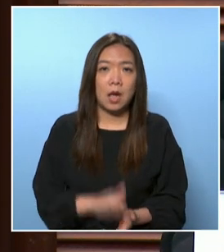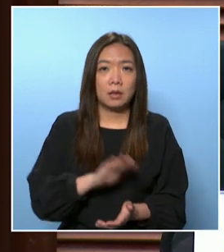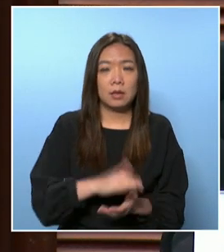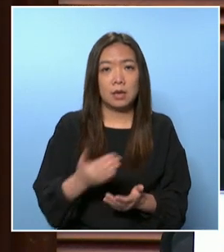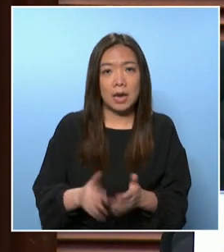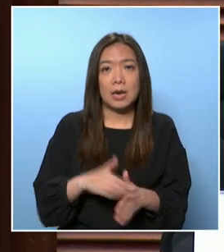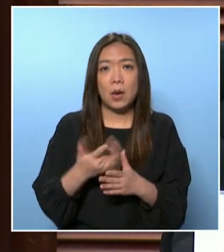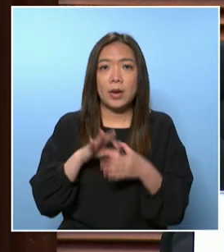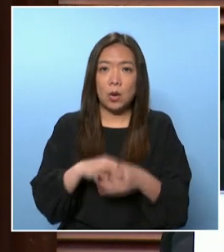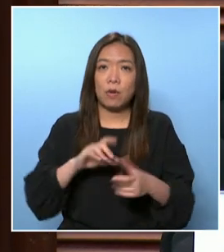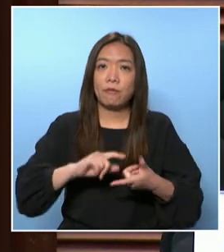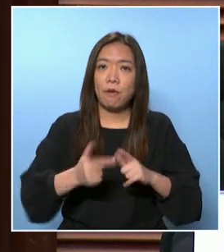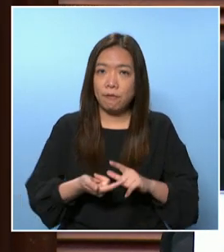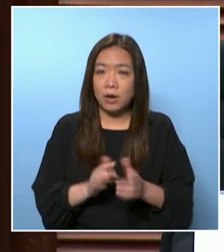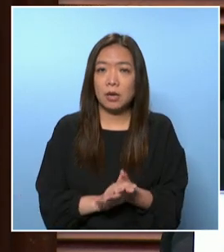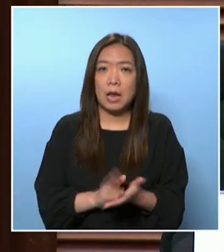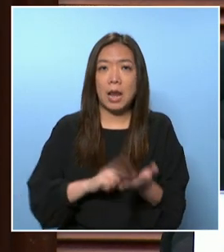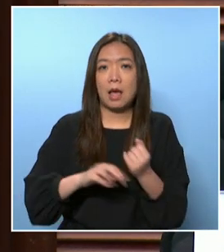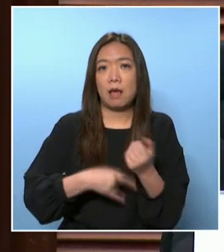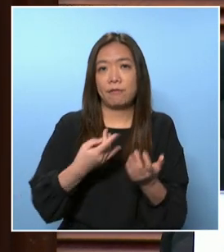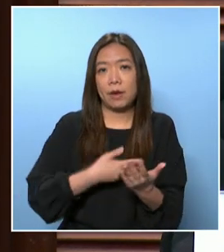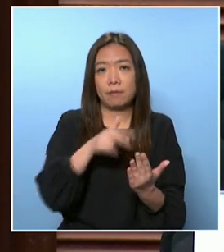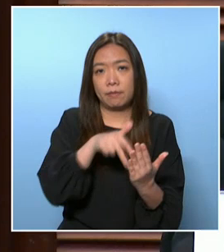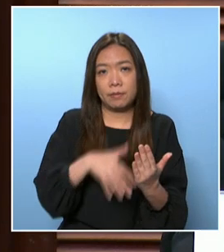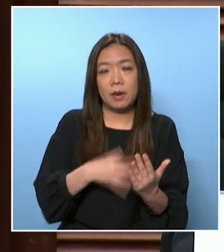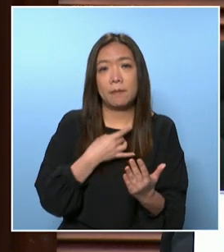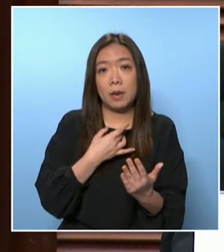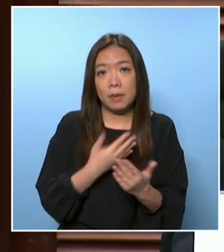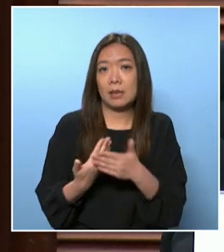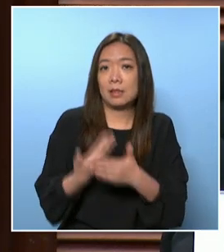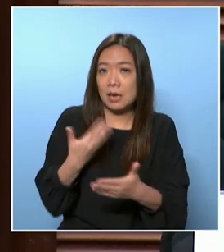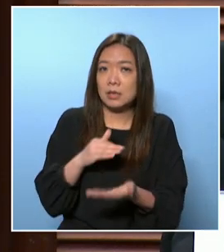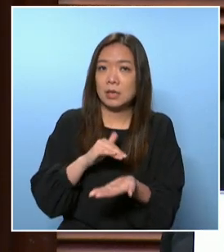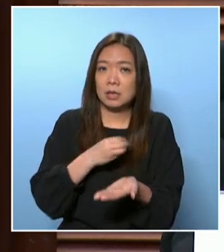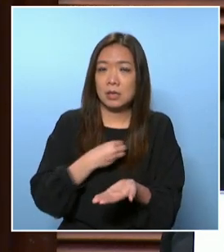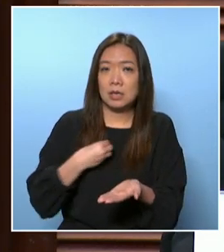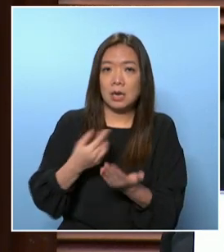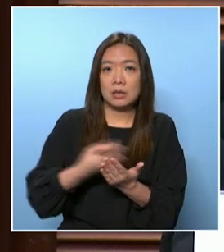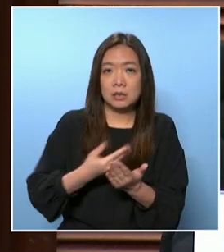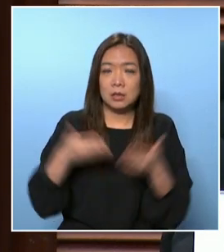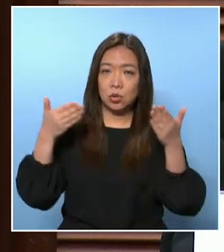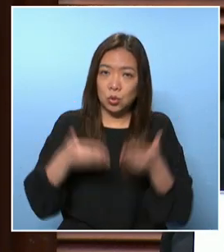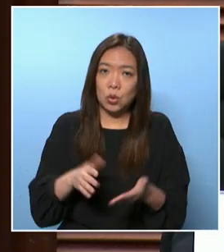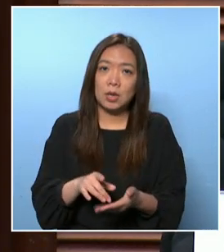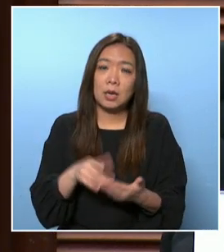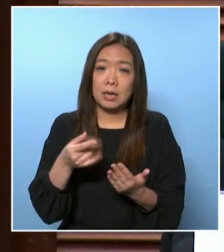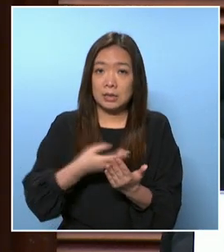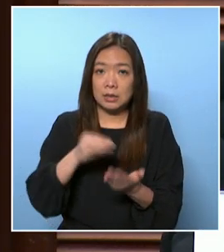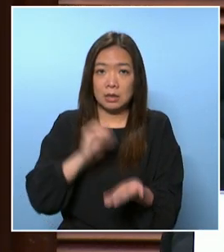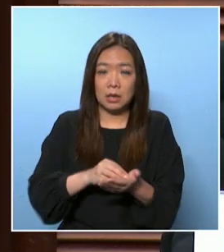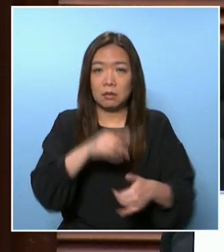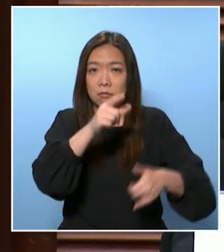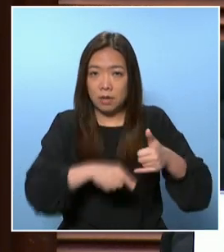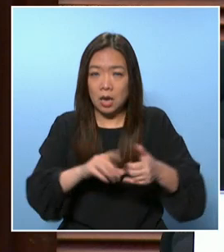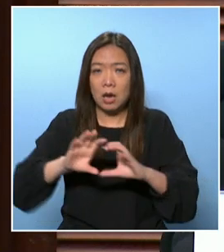is legally binding. Despite that, we haven't got the practice codified,